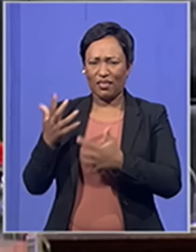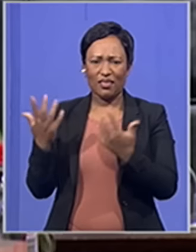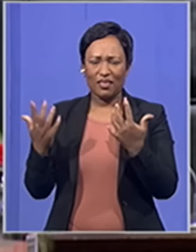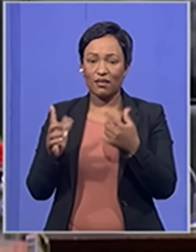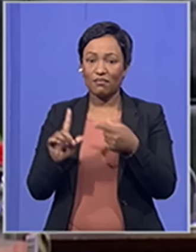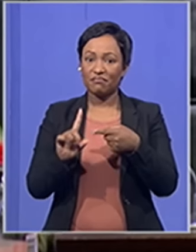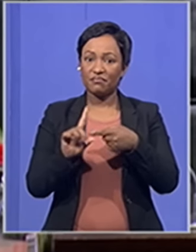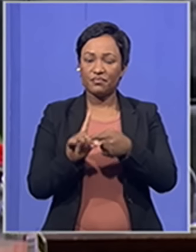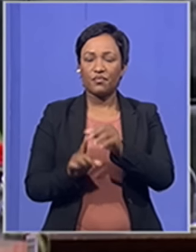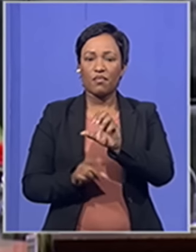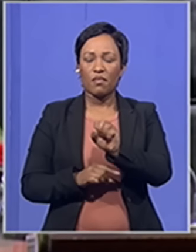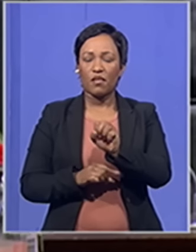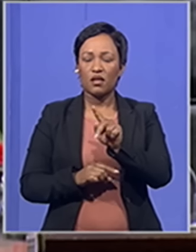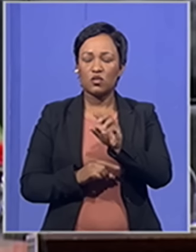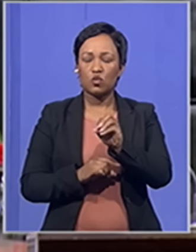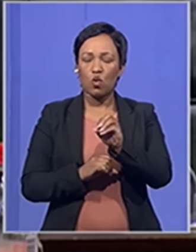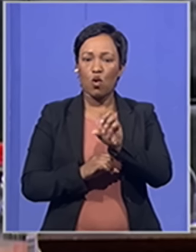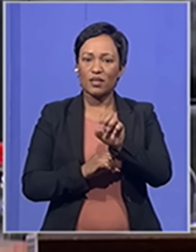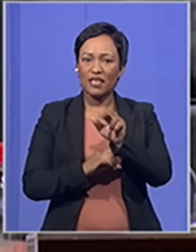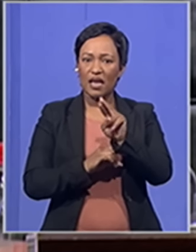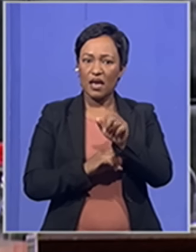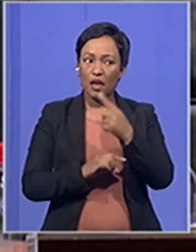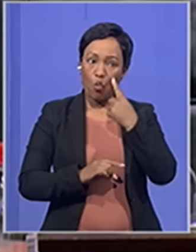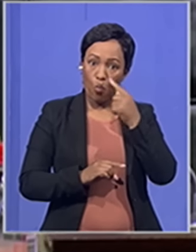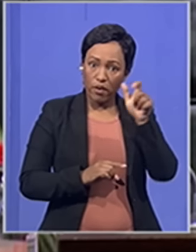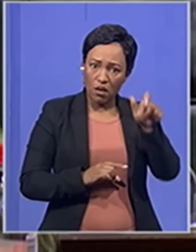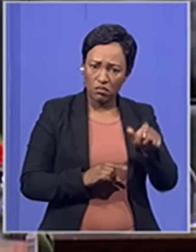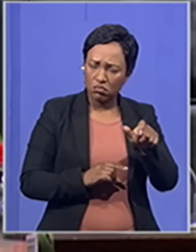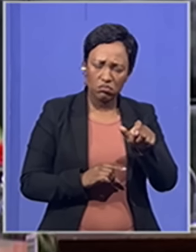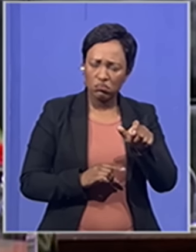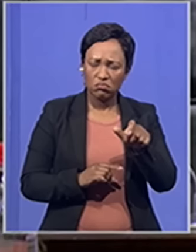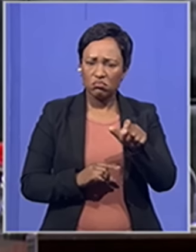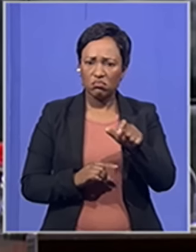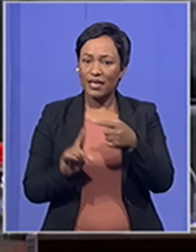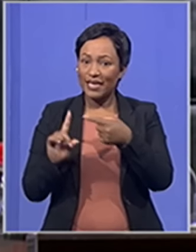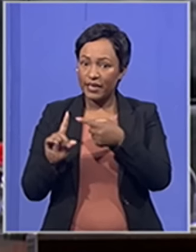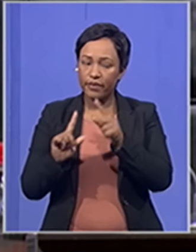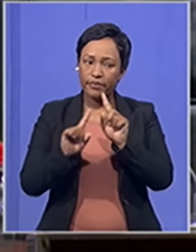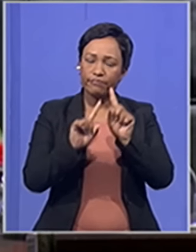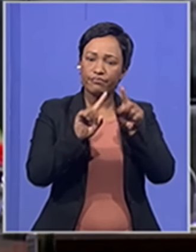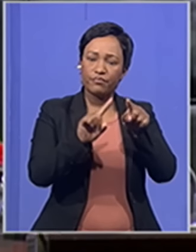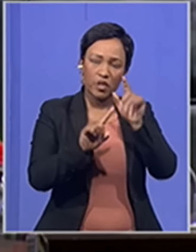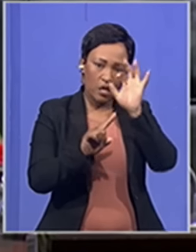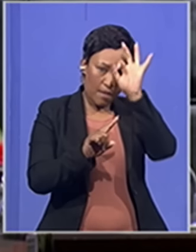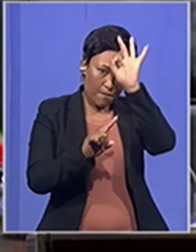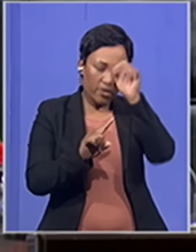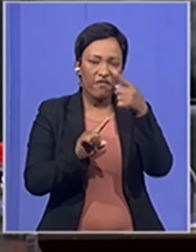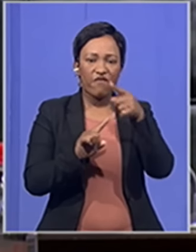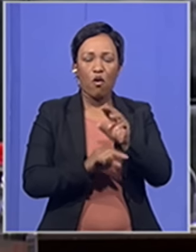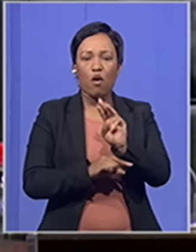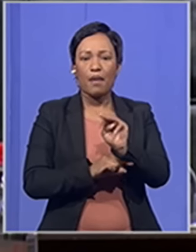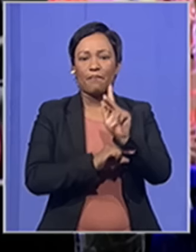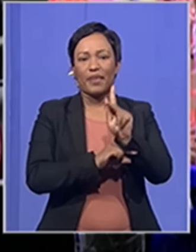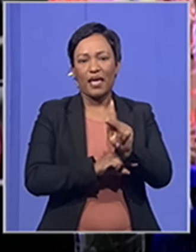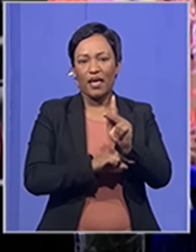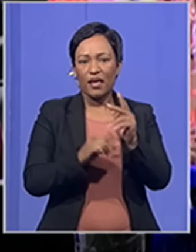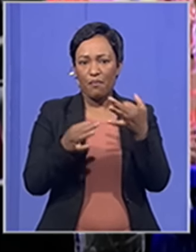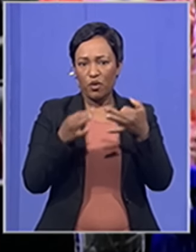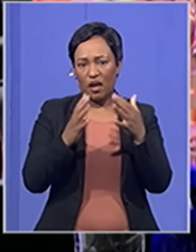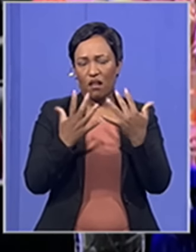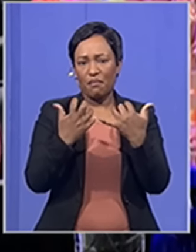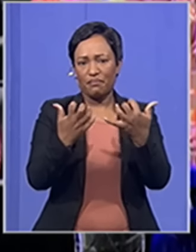Skhosana is not a witness before this committee. He went to the police on behalf of the MK party.